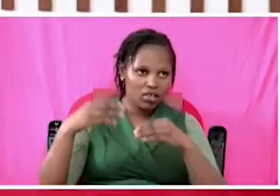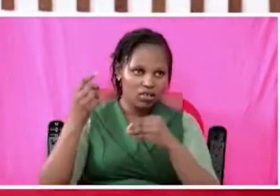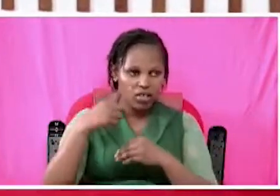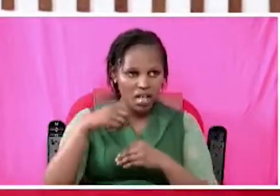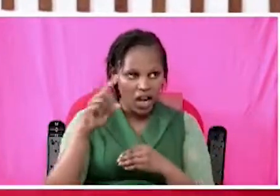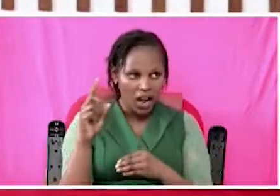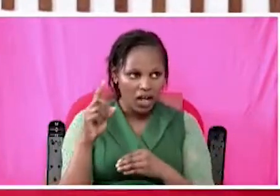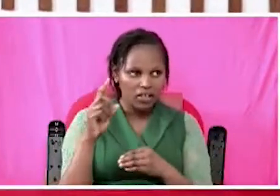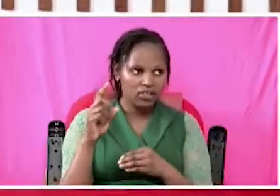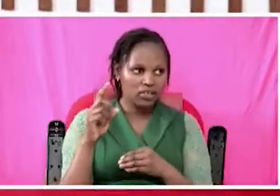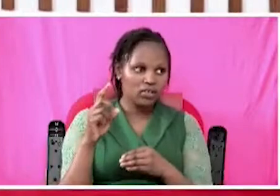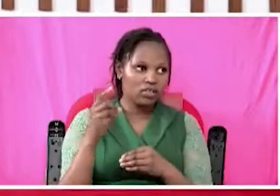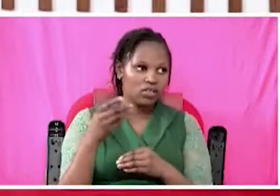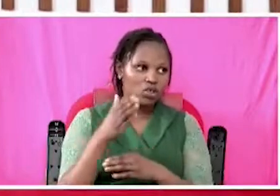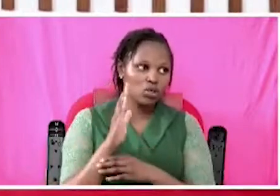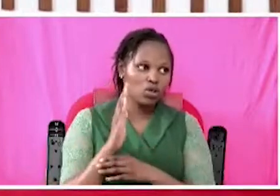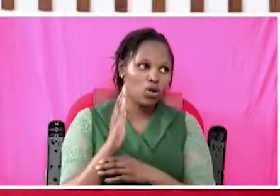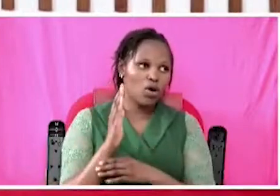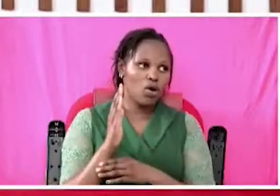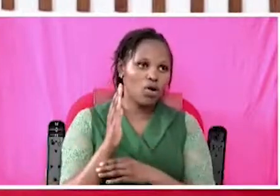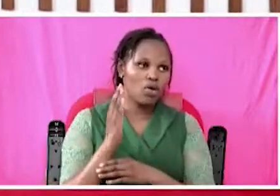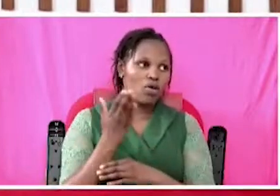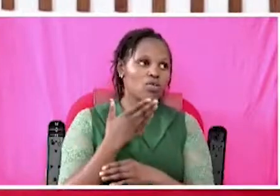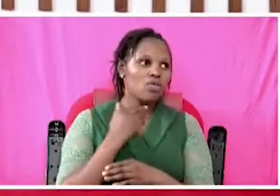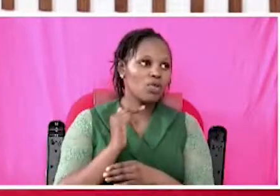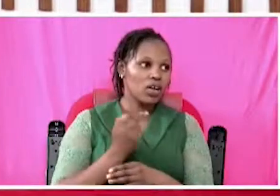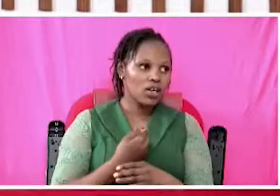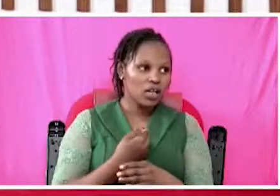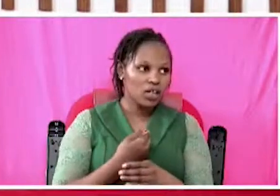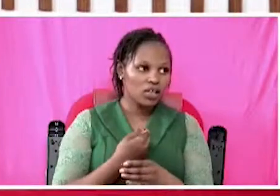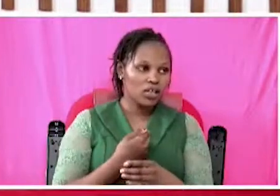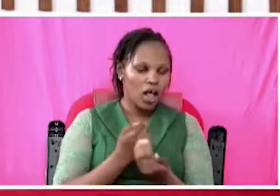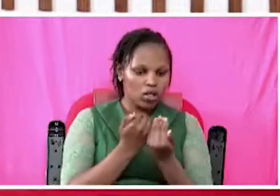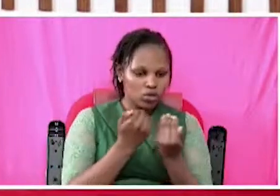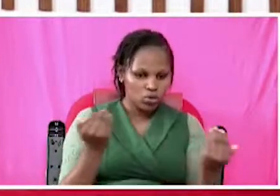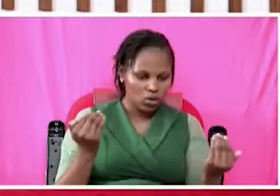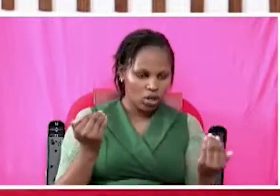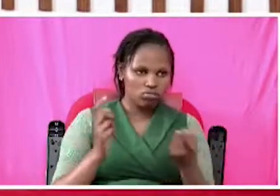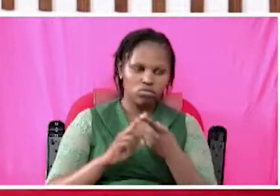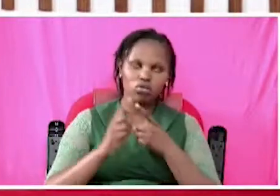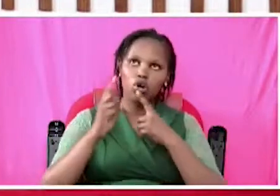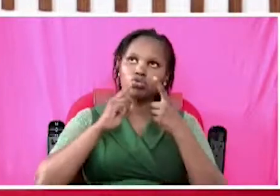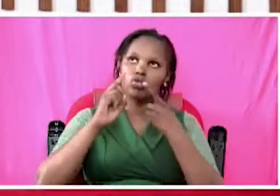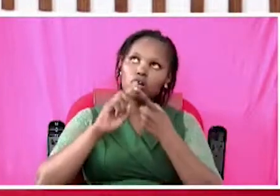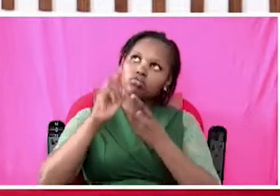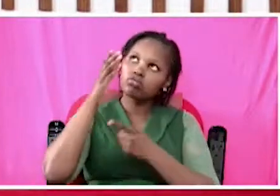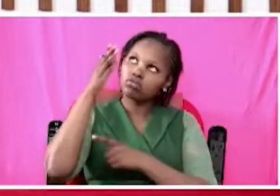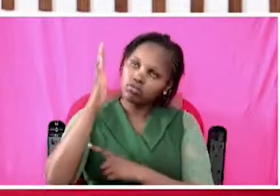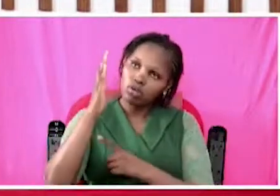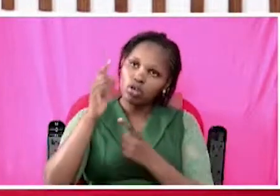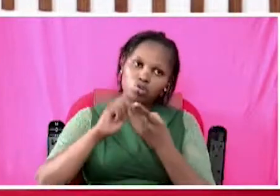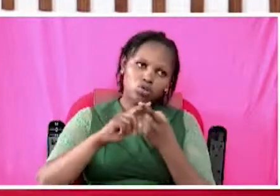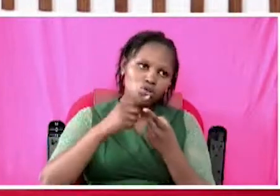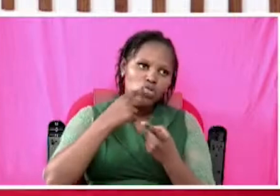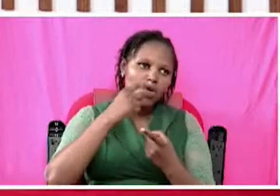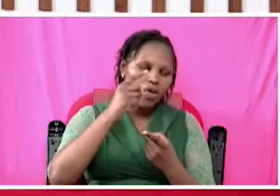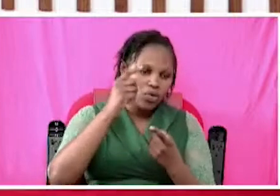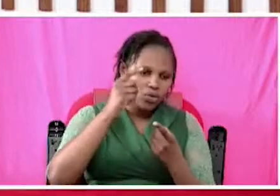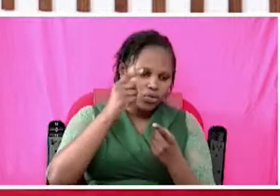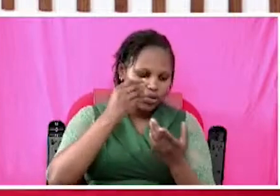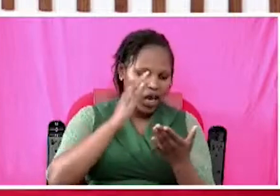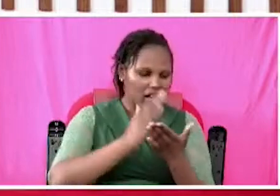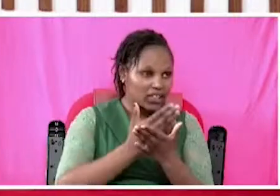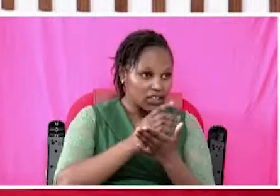that, God wants us as his children to talk to him, to speak out our hearts. It doesn't have